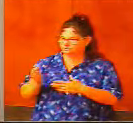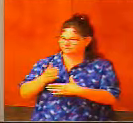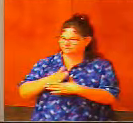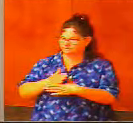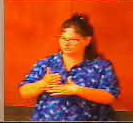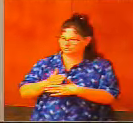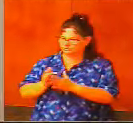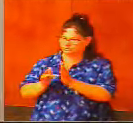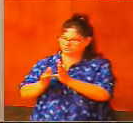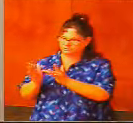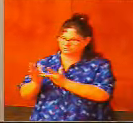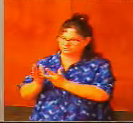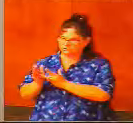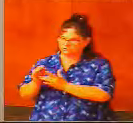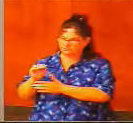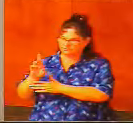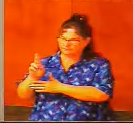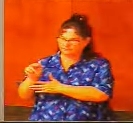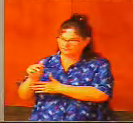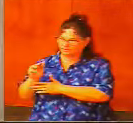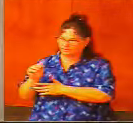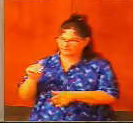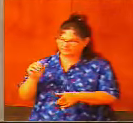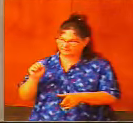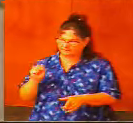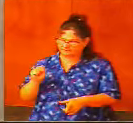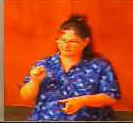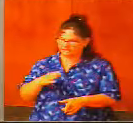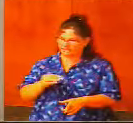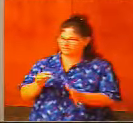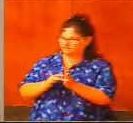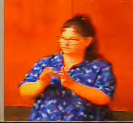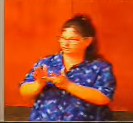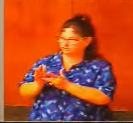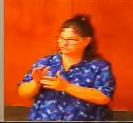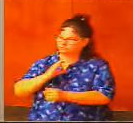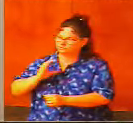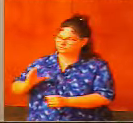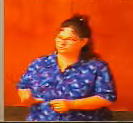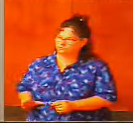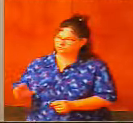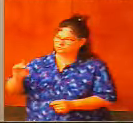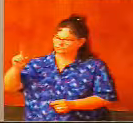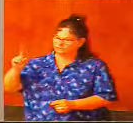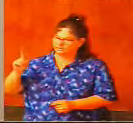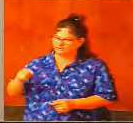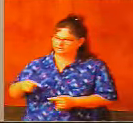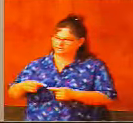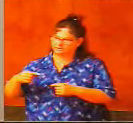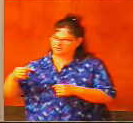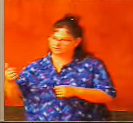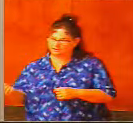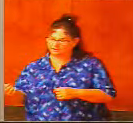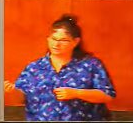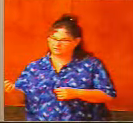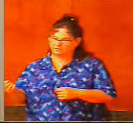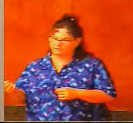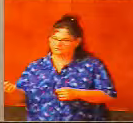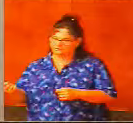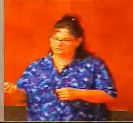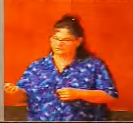between Jesus Barabbas on the one hand and Jesus Christ on the other.